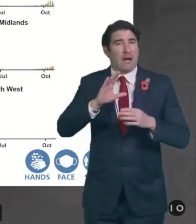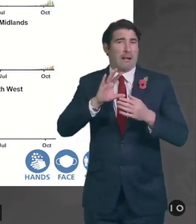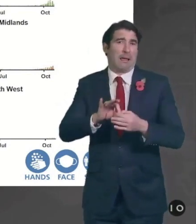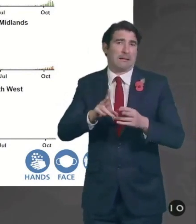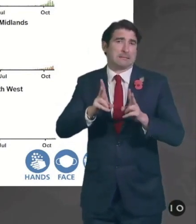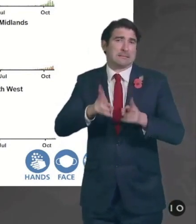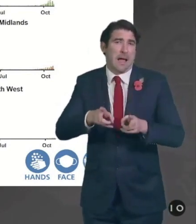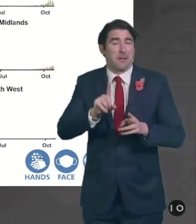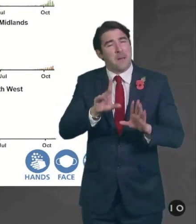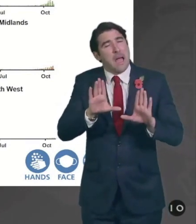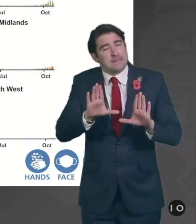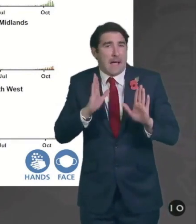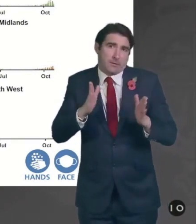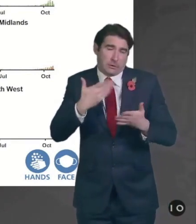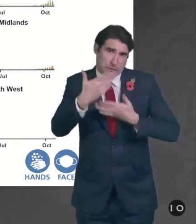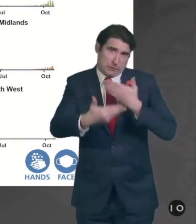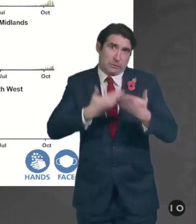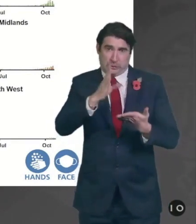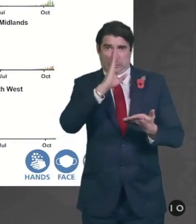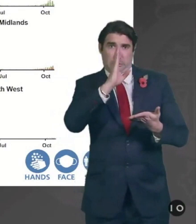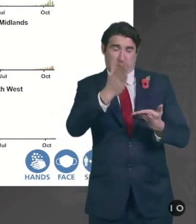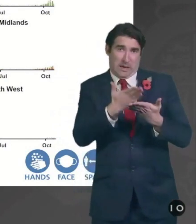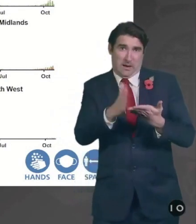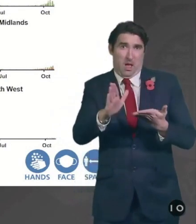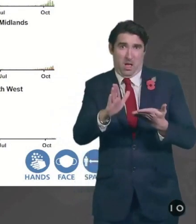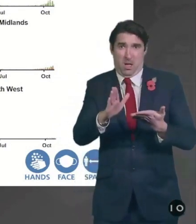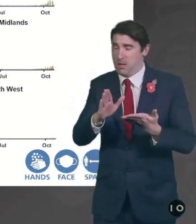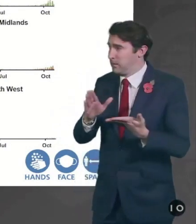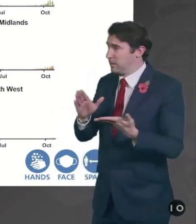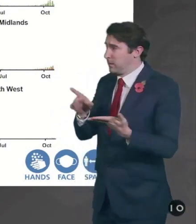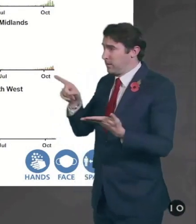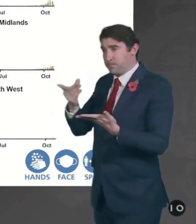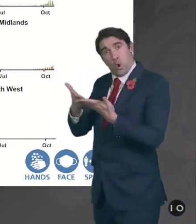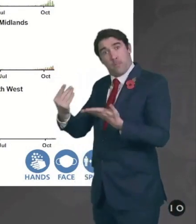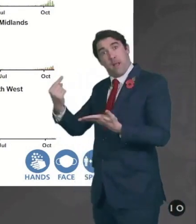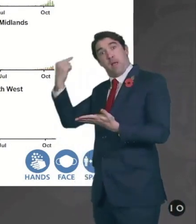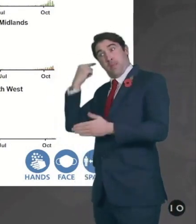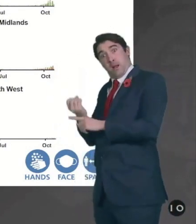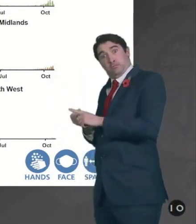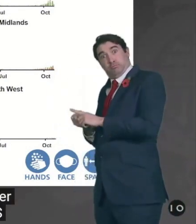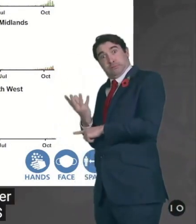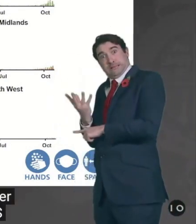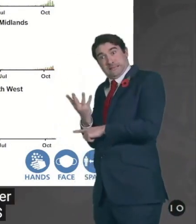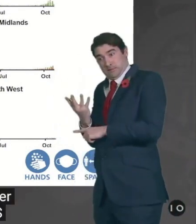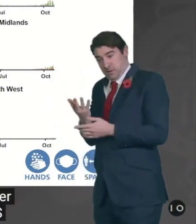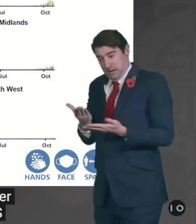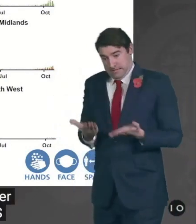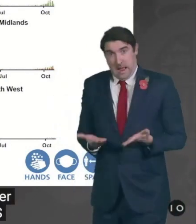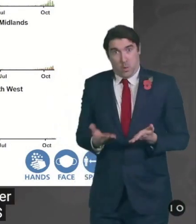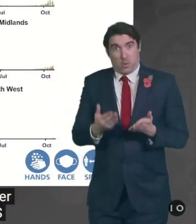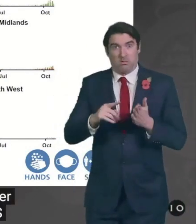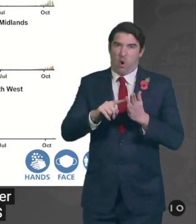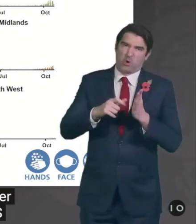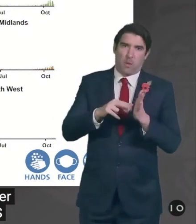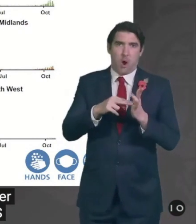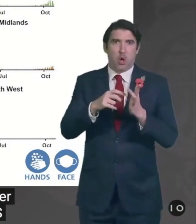mortalities rate, the death rate, will track the number of people going into the NHS over time with a significant delay. And we're